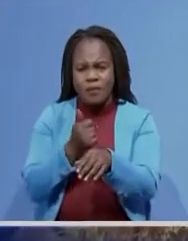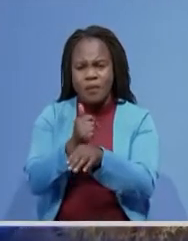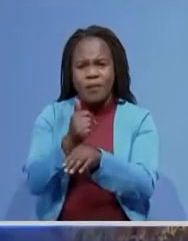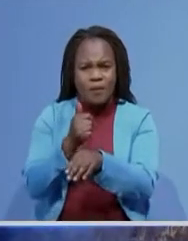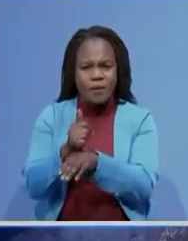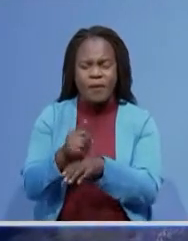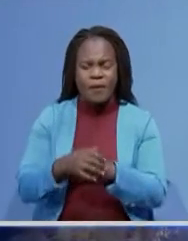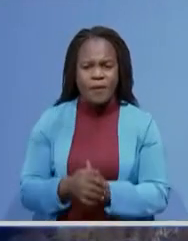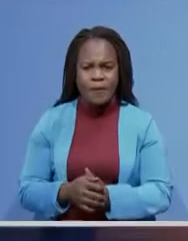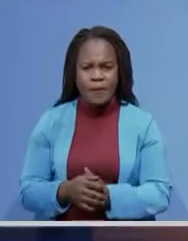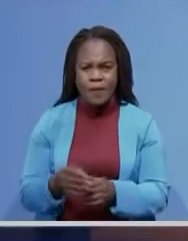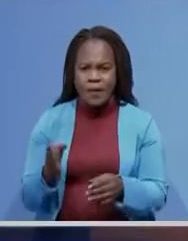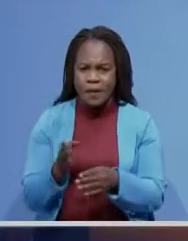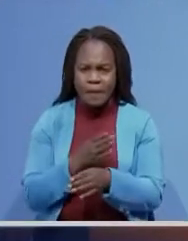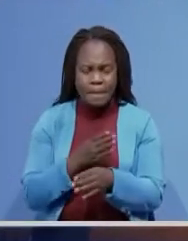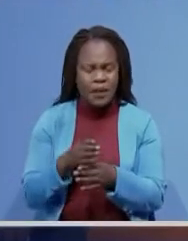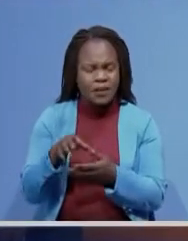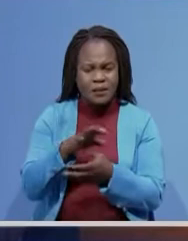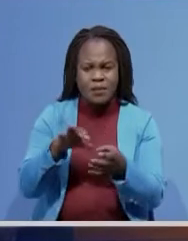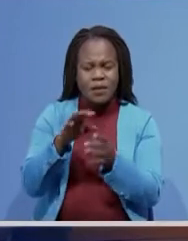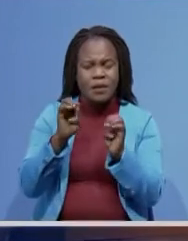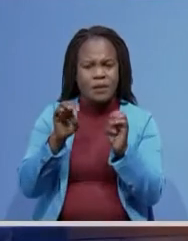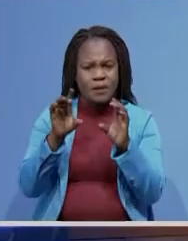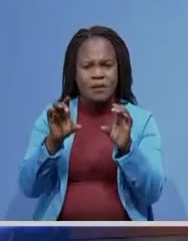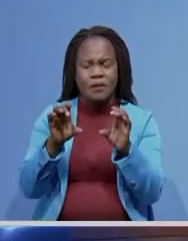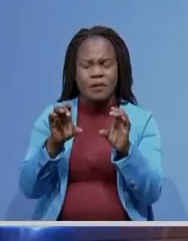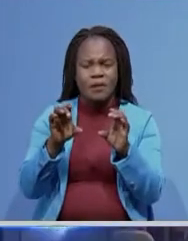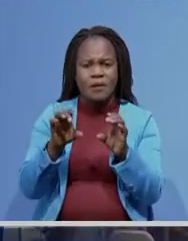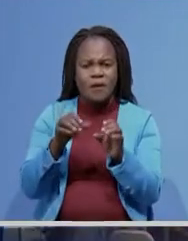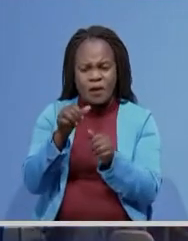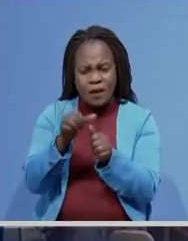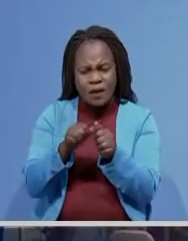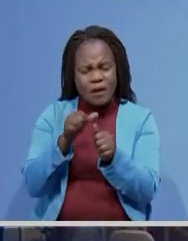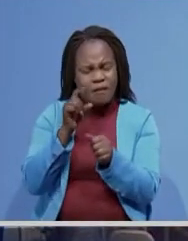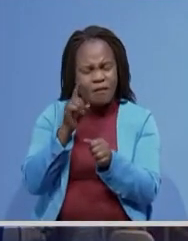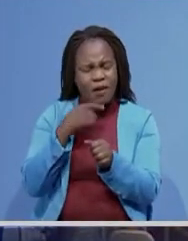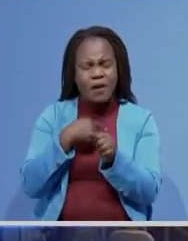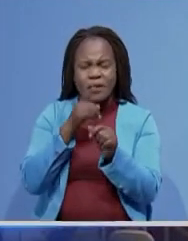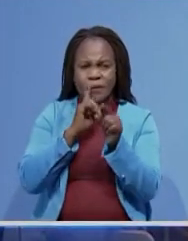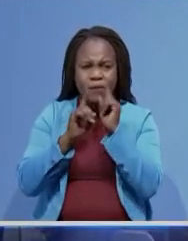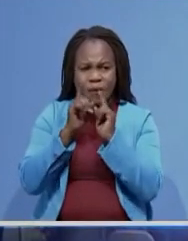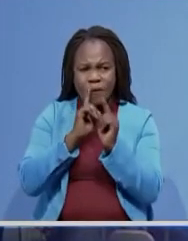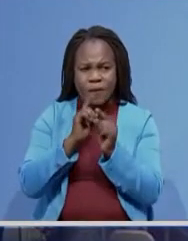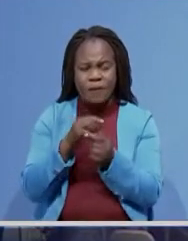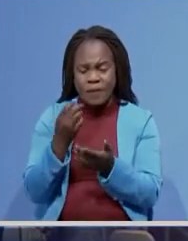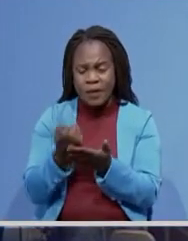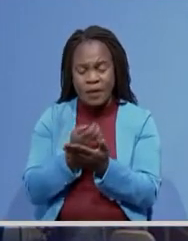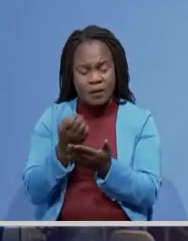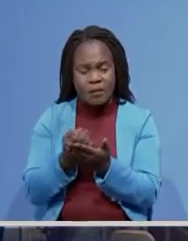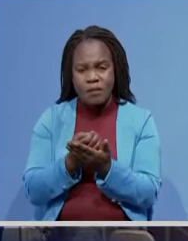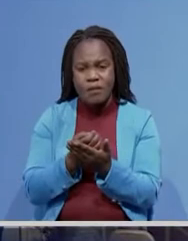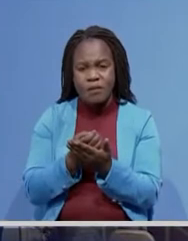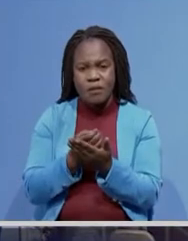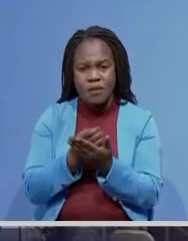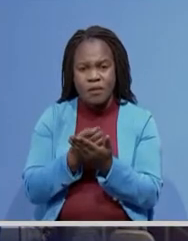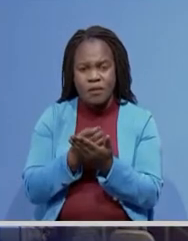busy demonizing the executive, everyone else. So I said probably this meeting, I'll hear